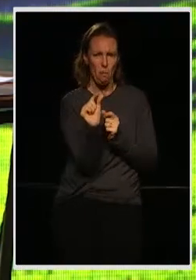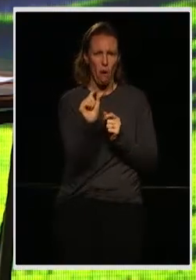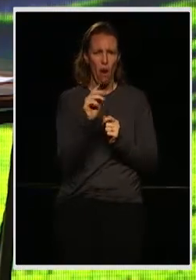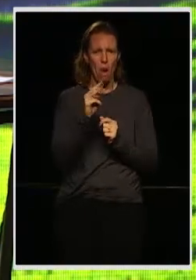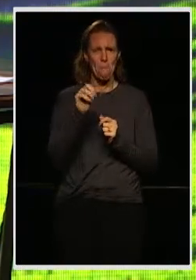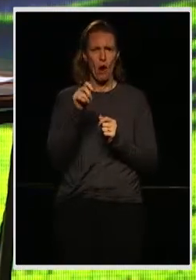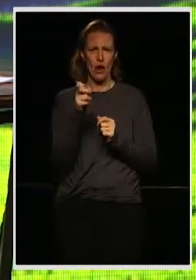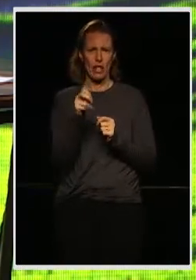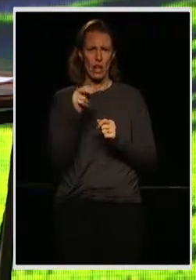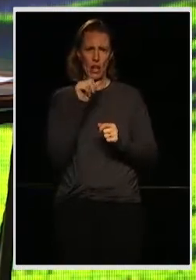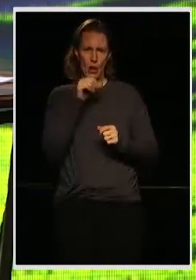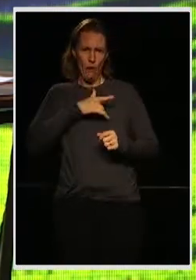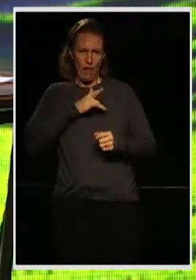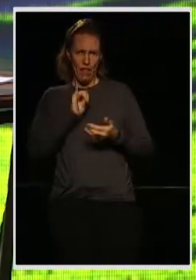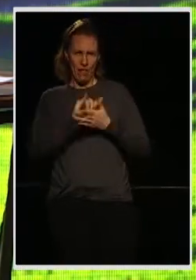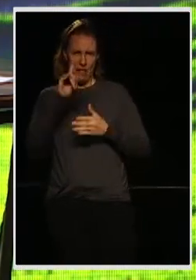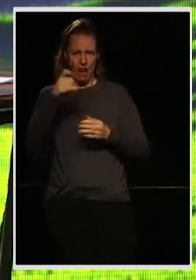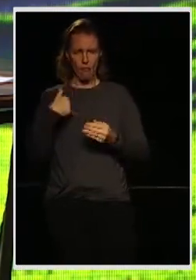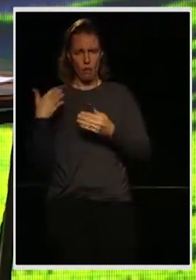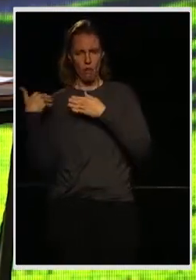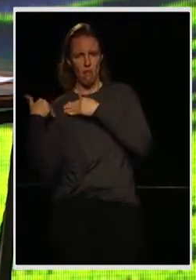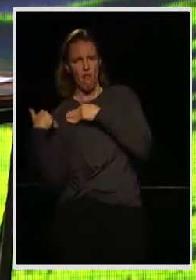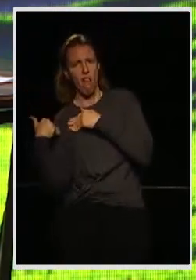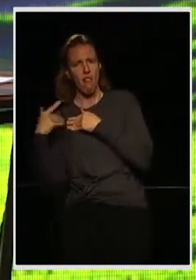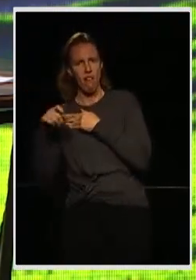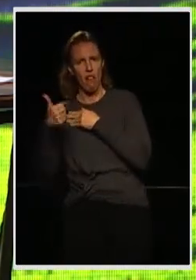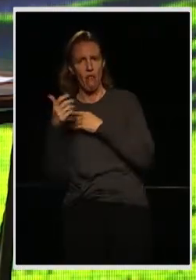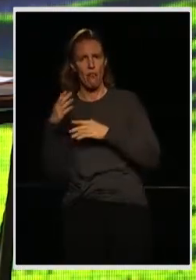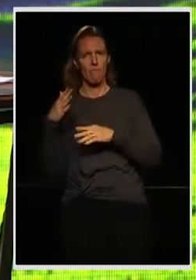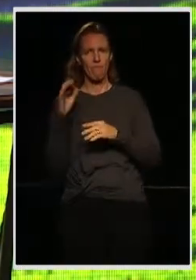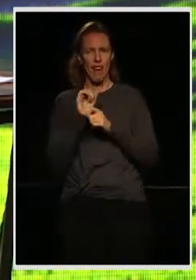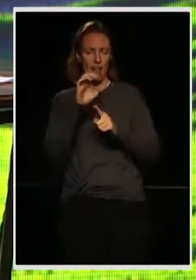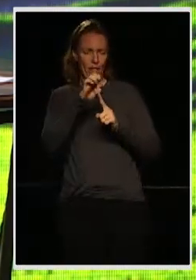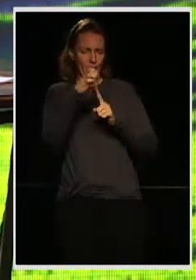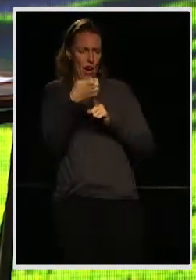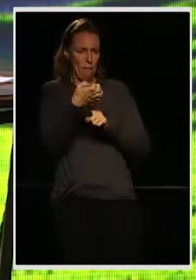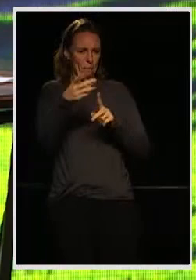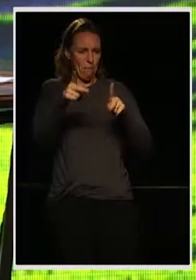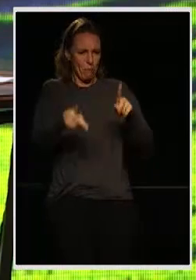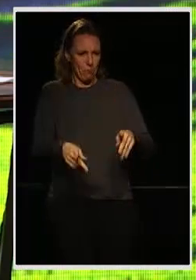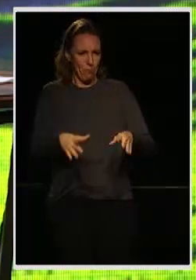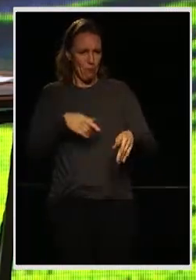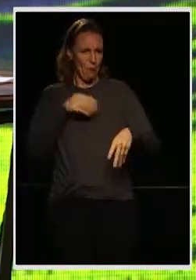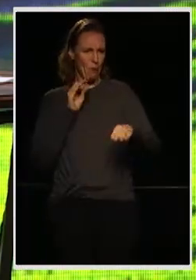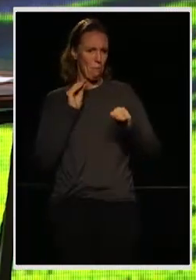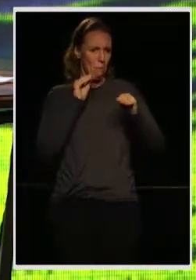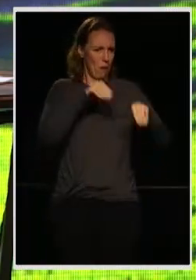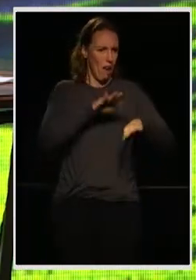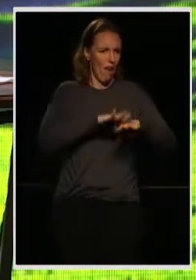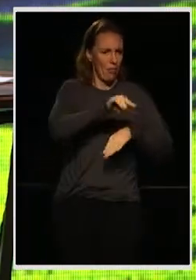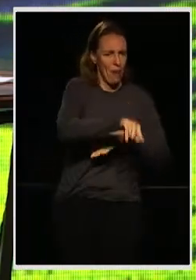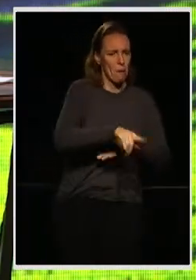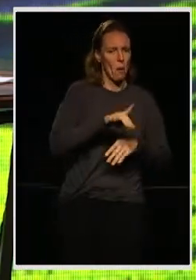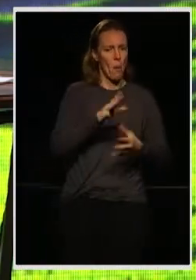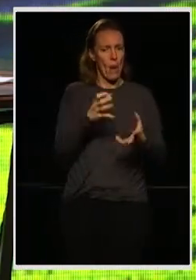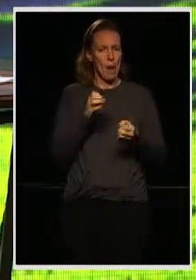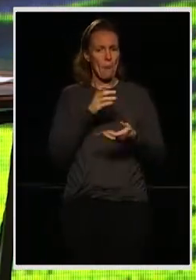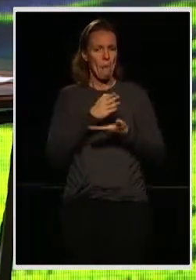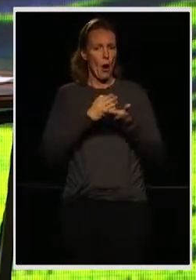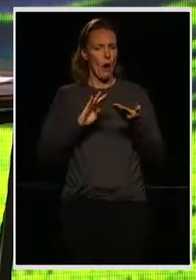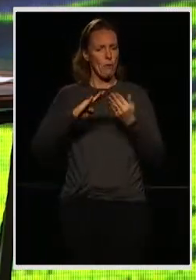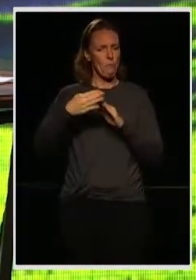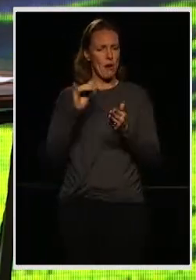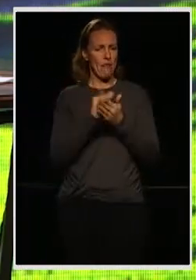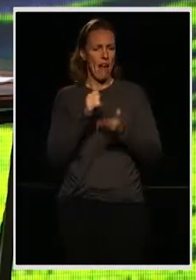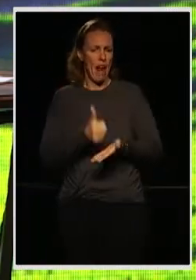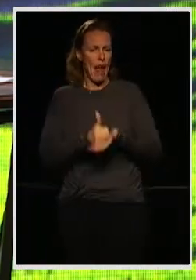to carry another burden that environmentalists put on them. We want to be part of the community that helps figure out the